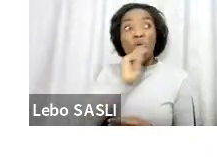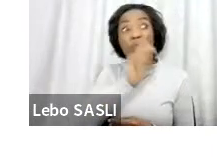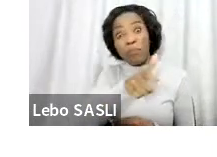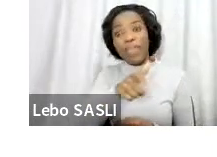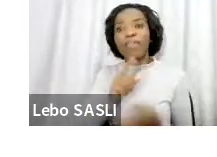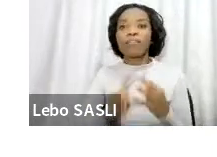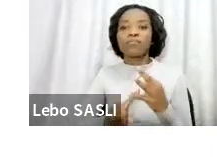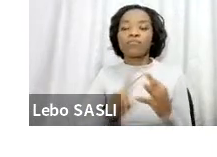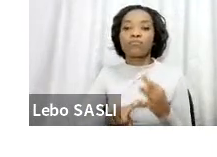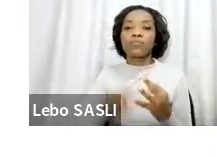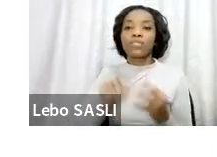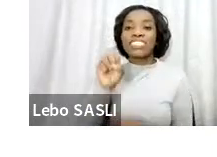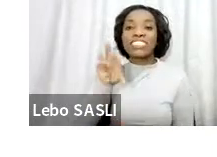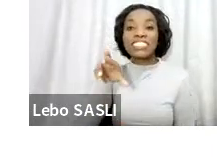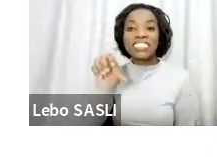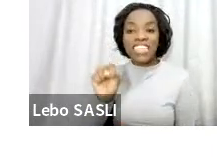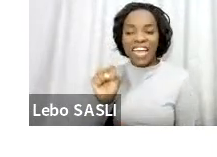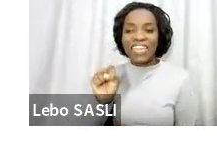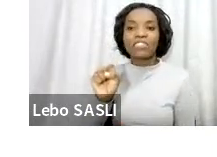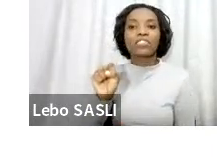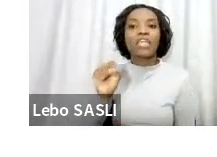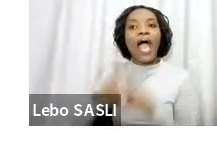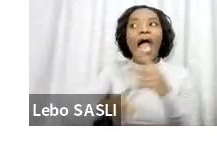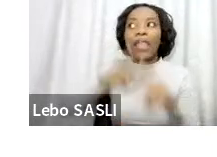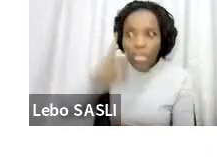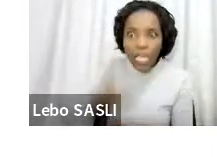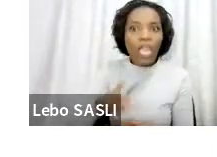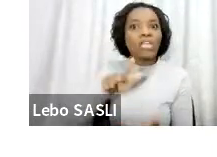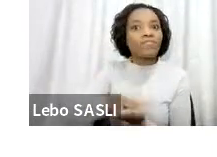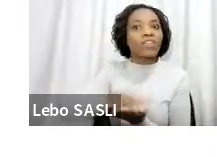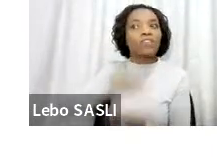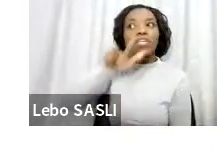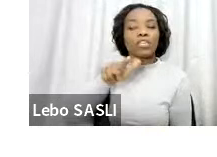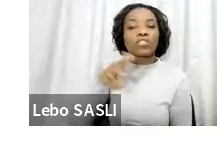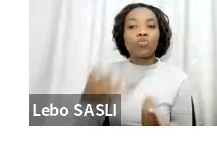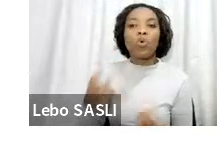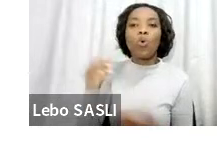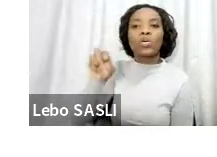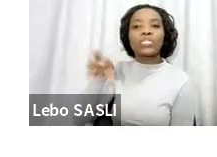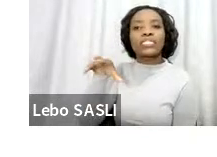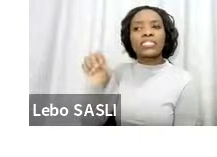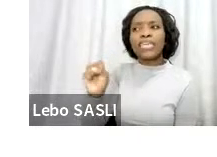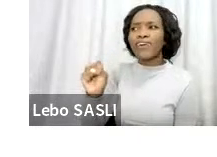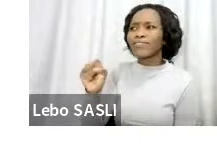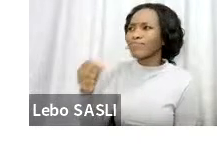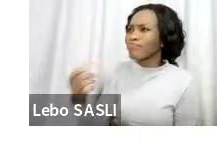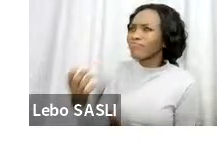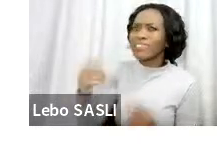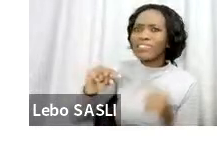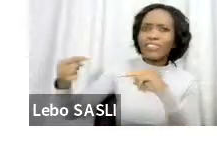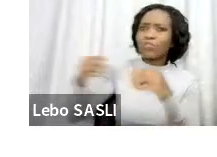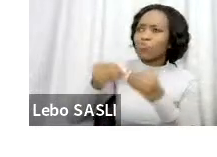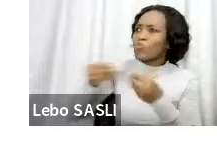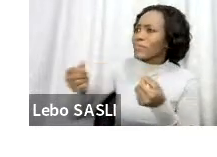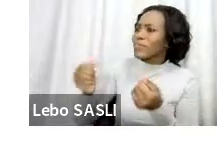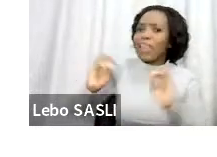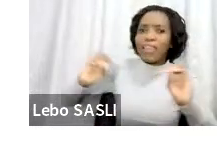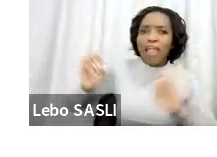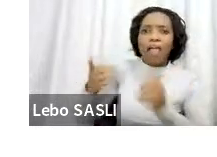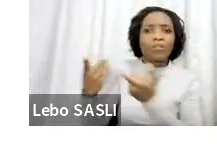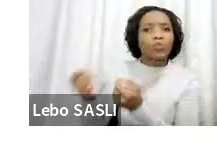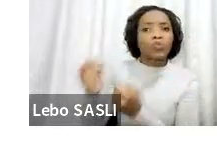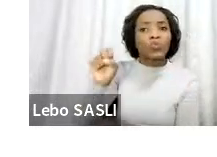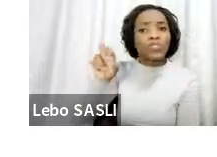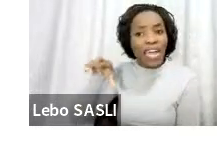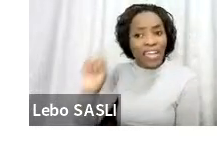repeat verification cases, non-adherence by SARS to dispute resolution and related